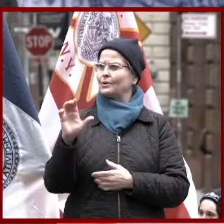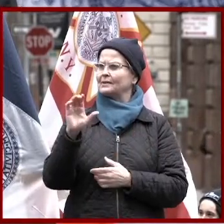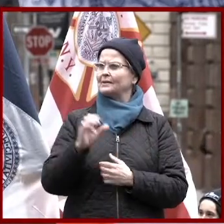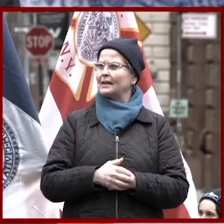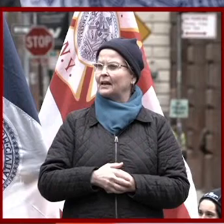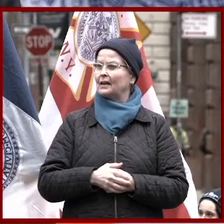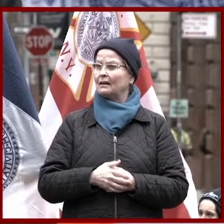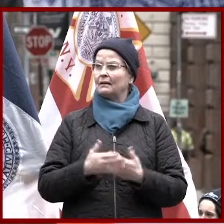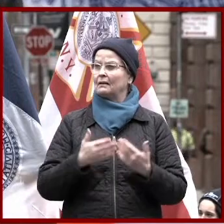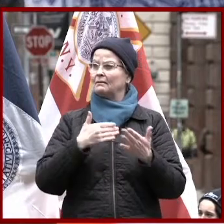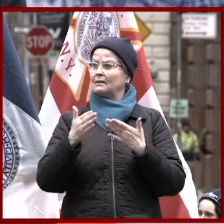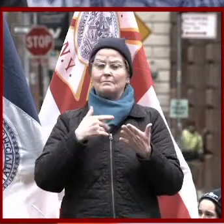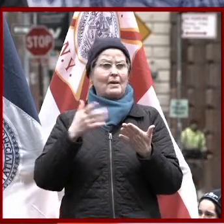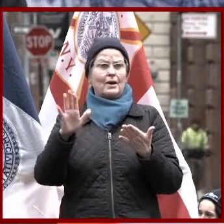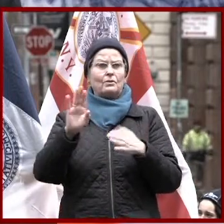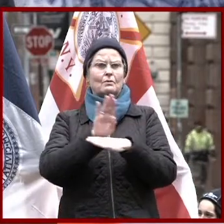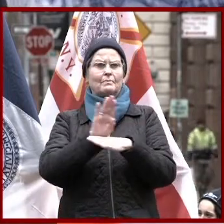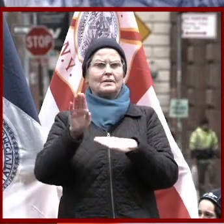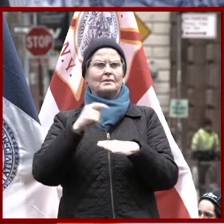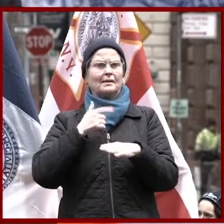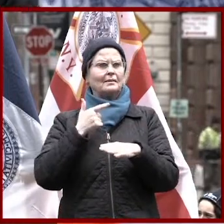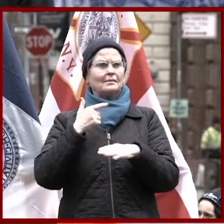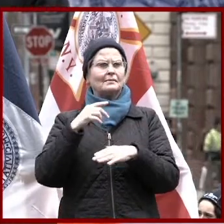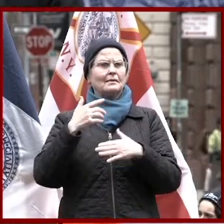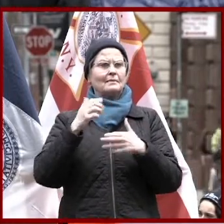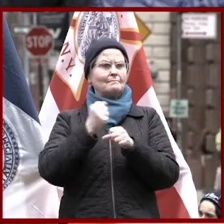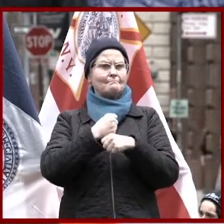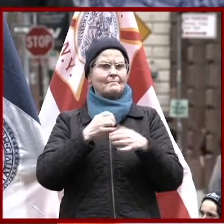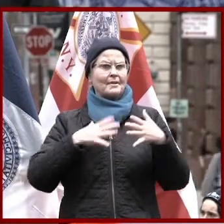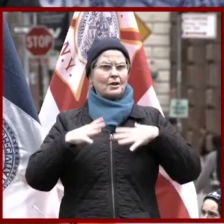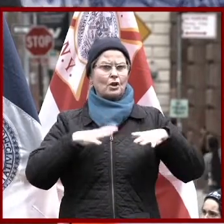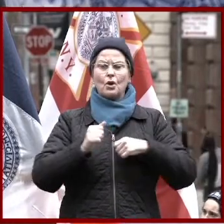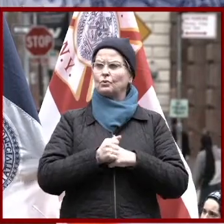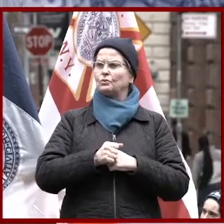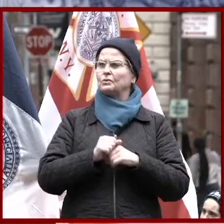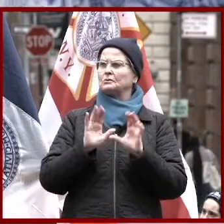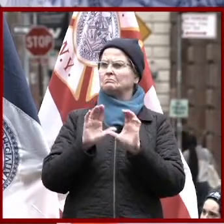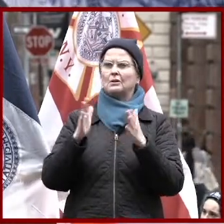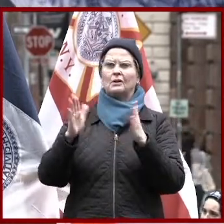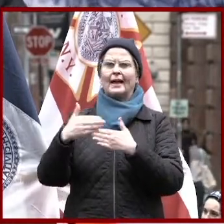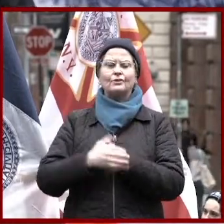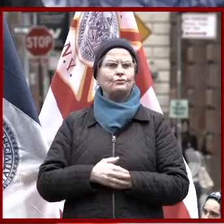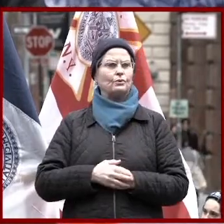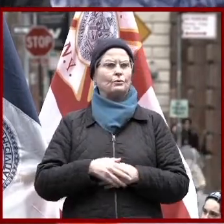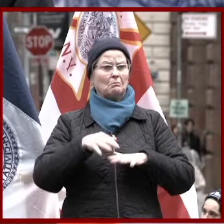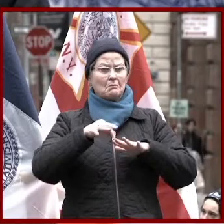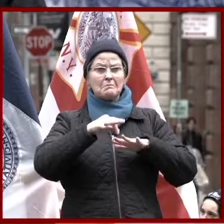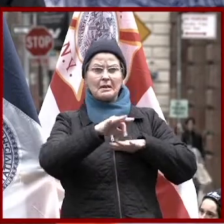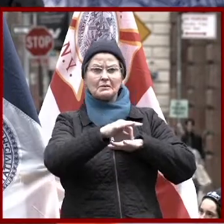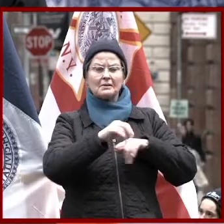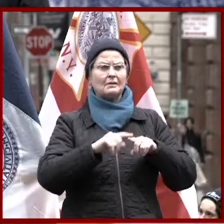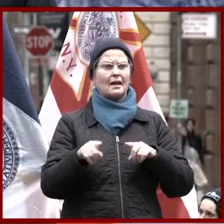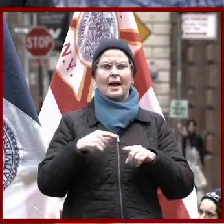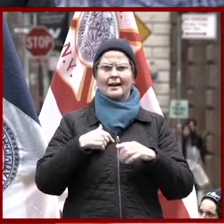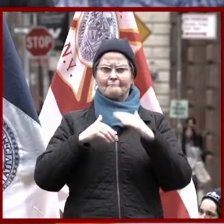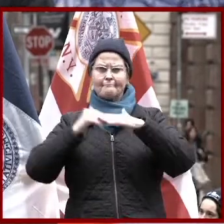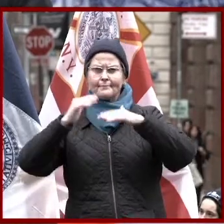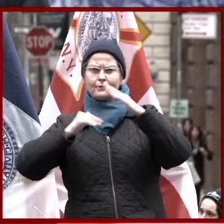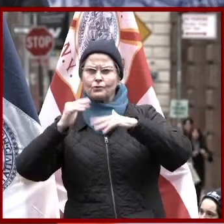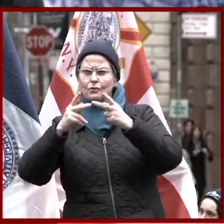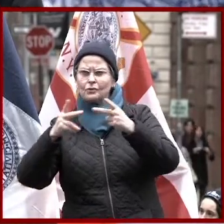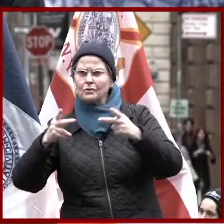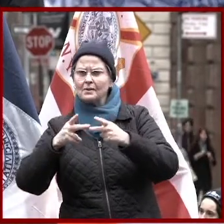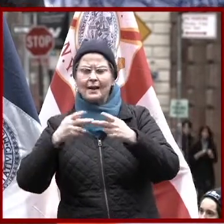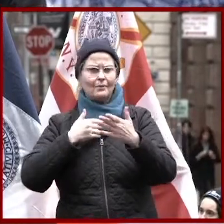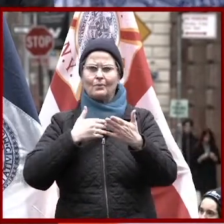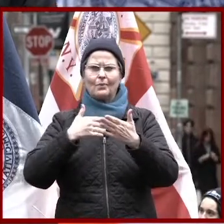Whether your workplace is a garment factory, whether it's a classroom, whether it's a construction site, a nail salon, wherever it is, anywhere